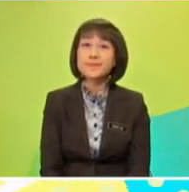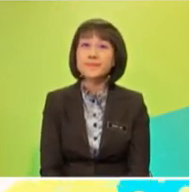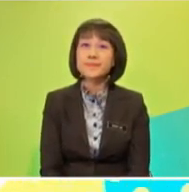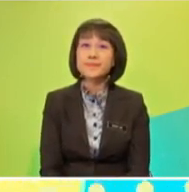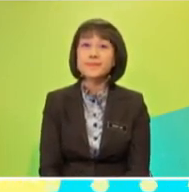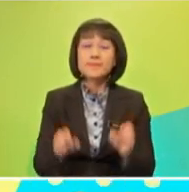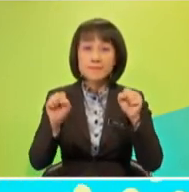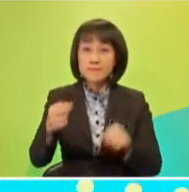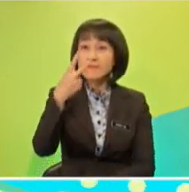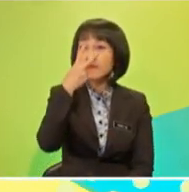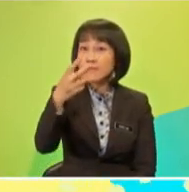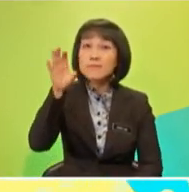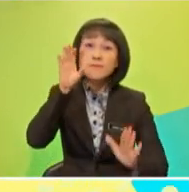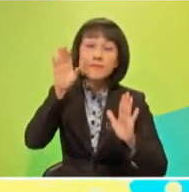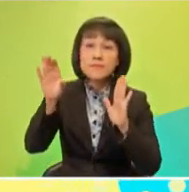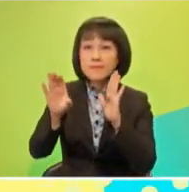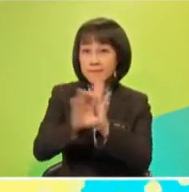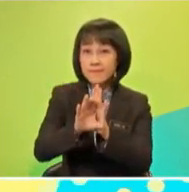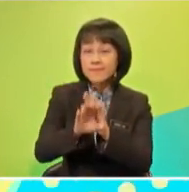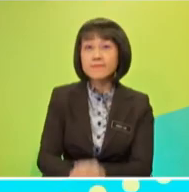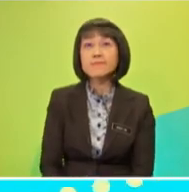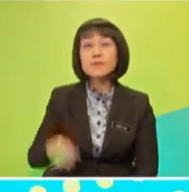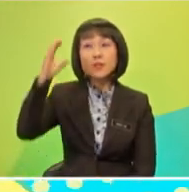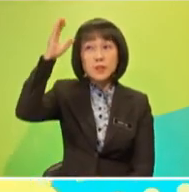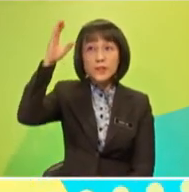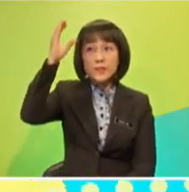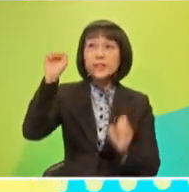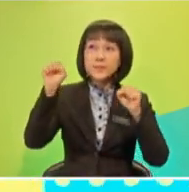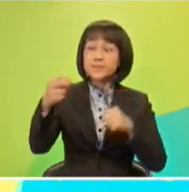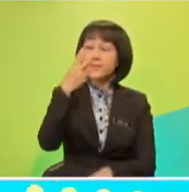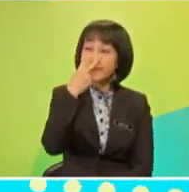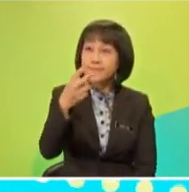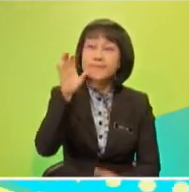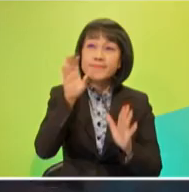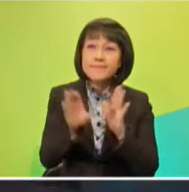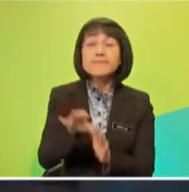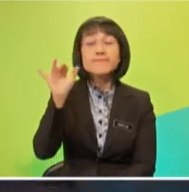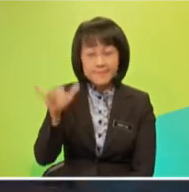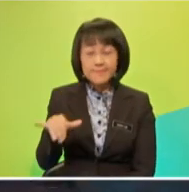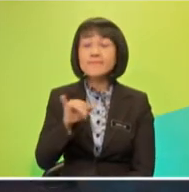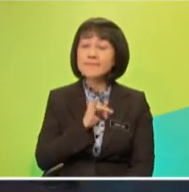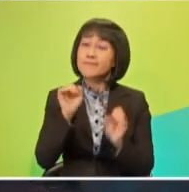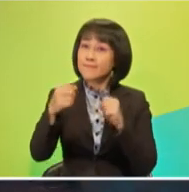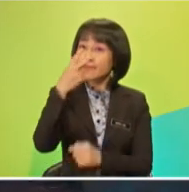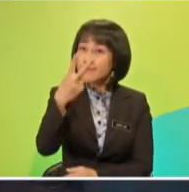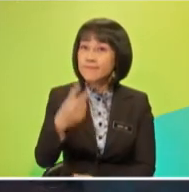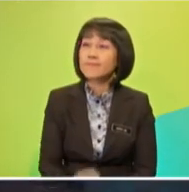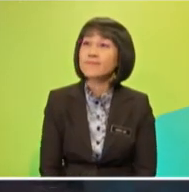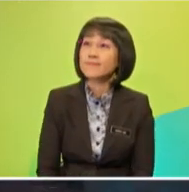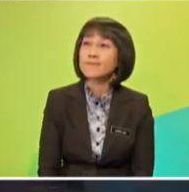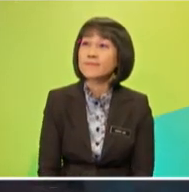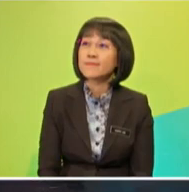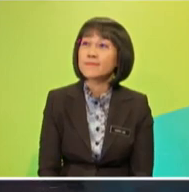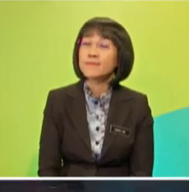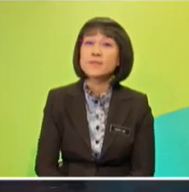see the picture? Chris, yes, can teacher. You see the picture? Can, teacher, I can see the picture. Okay, what